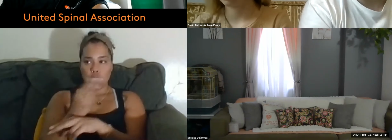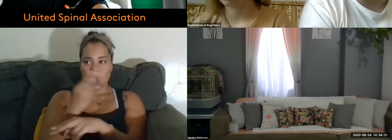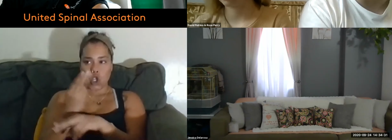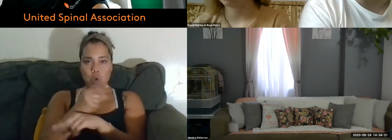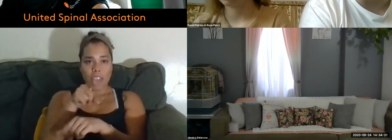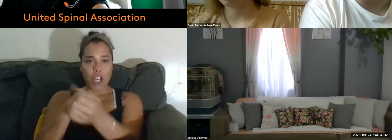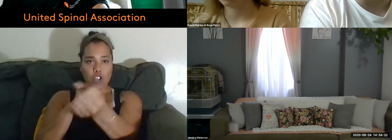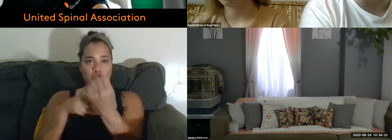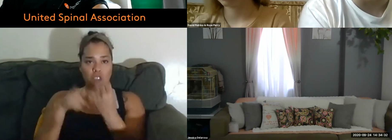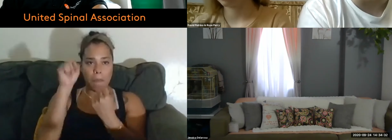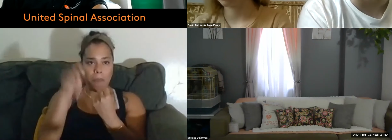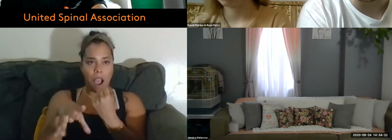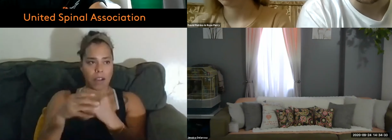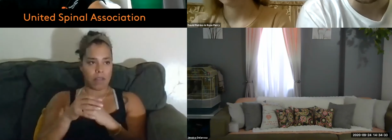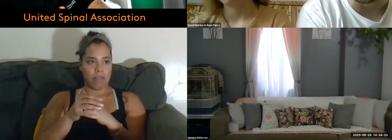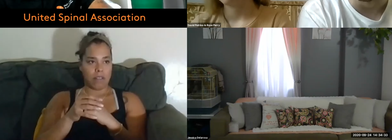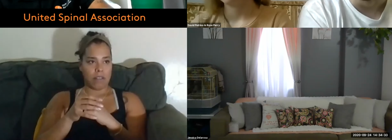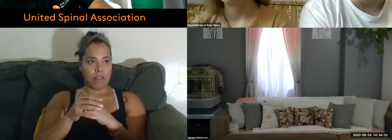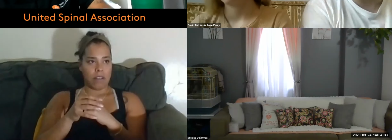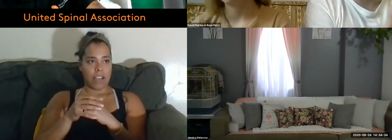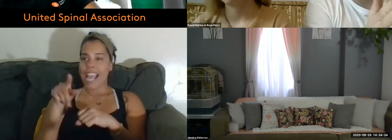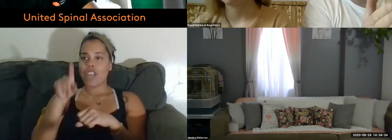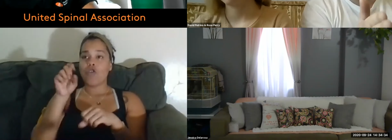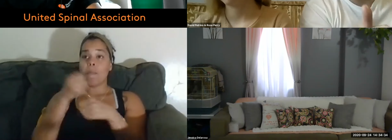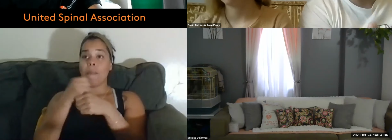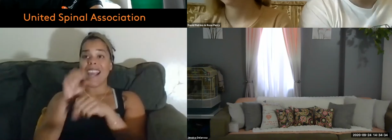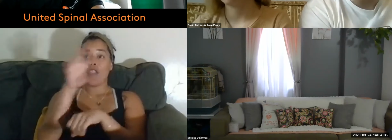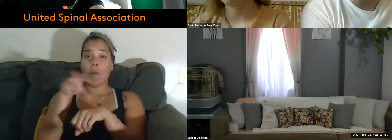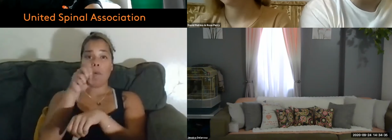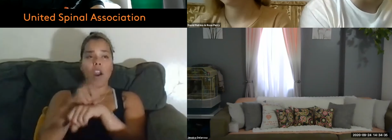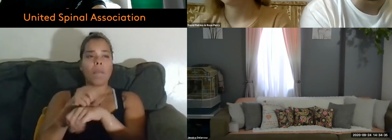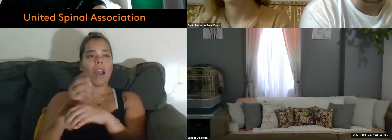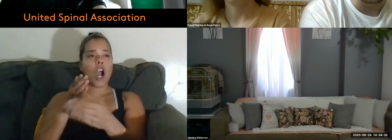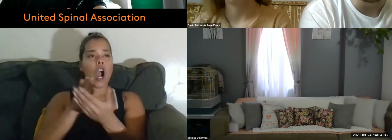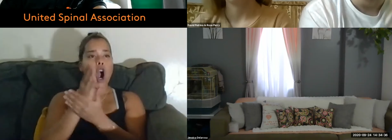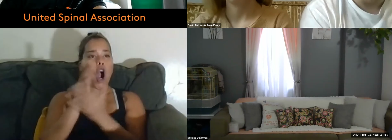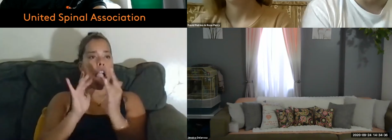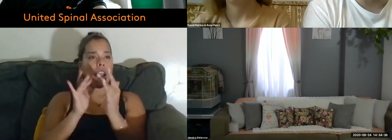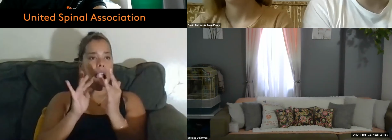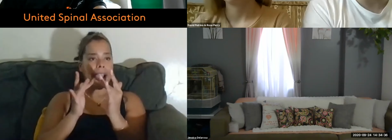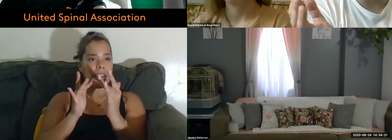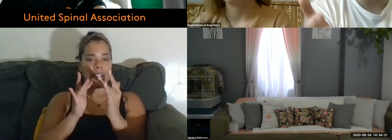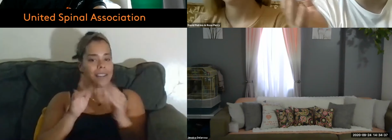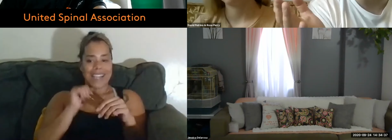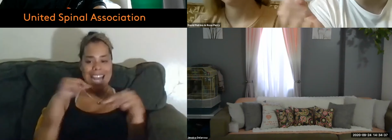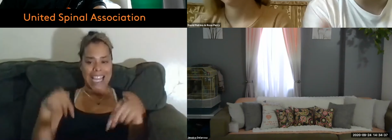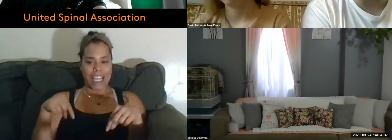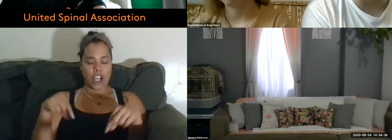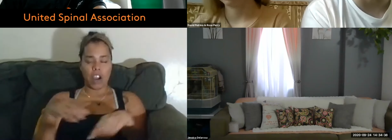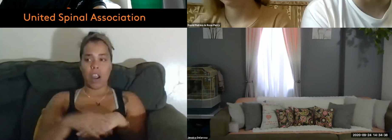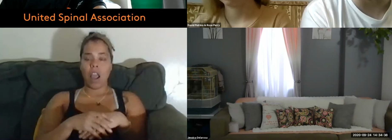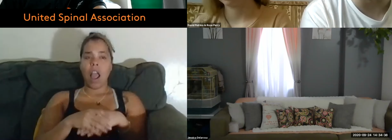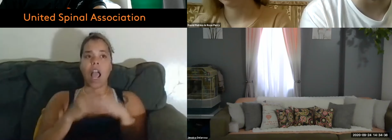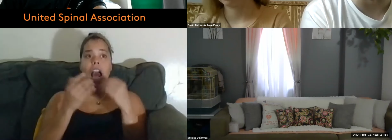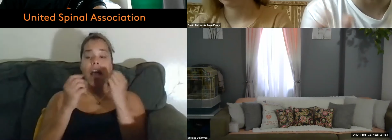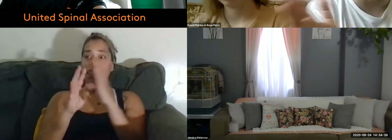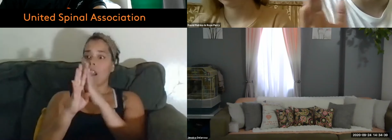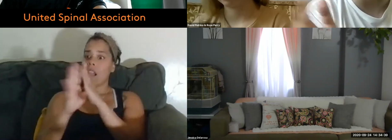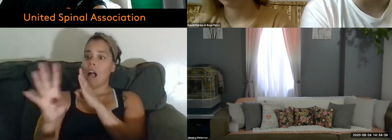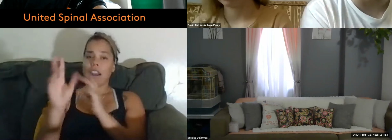make the appointment online. You can't make it here. And there was a line of people flipping out. I love that the DMV is still the